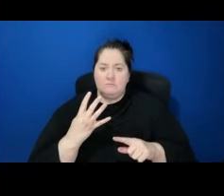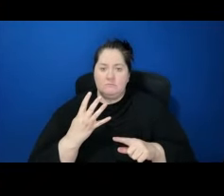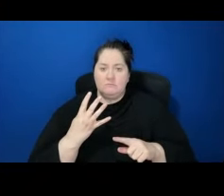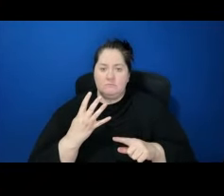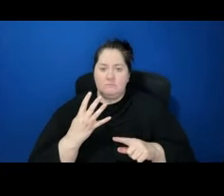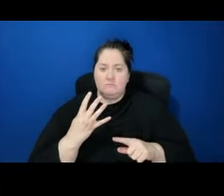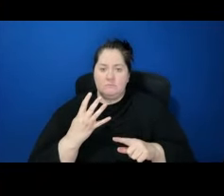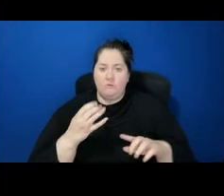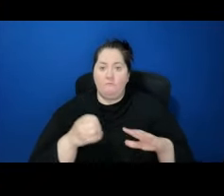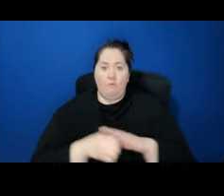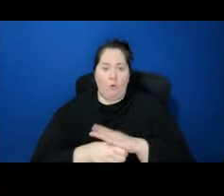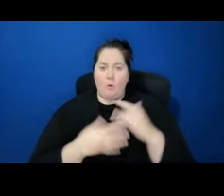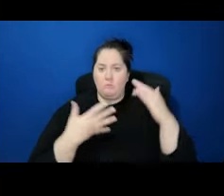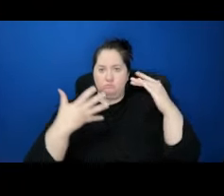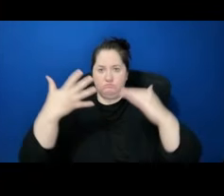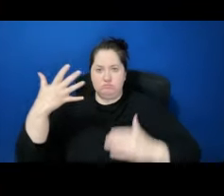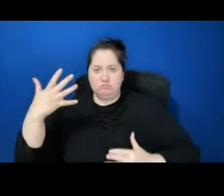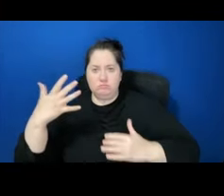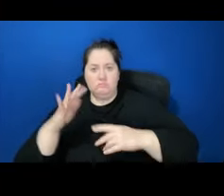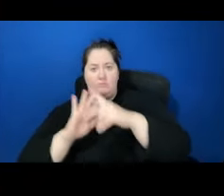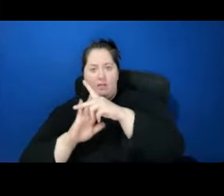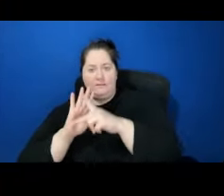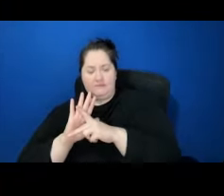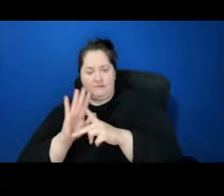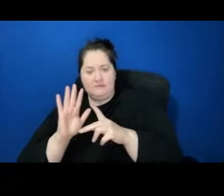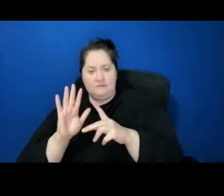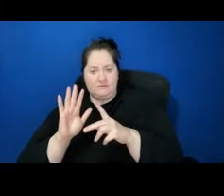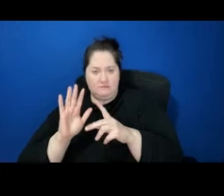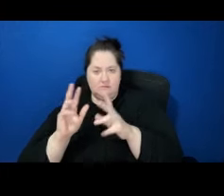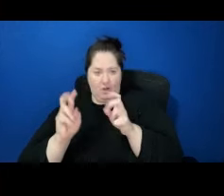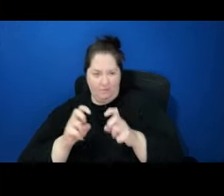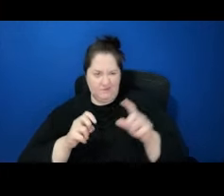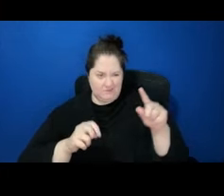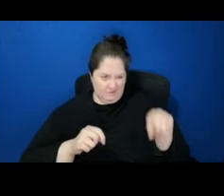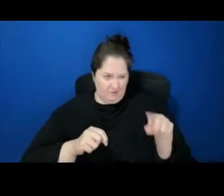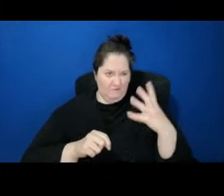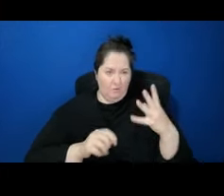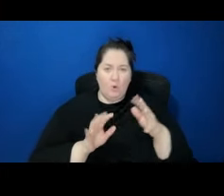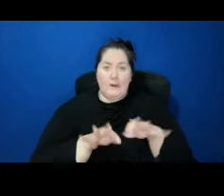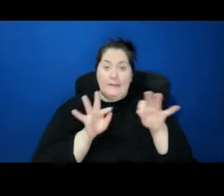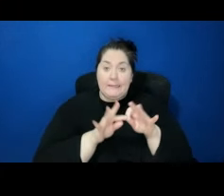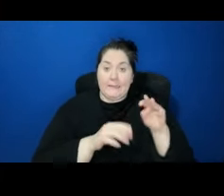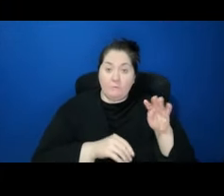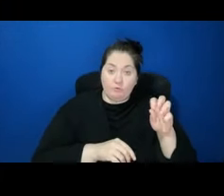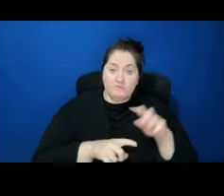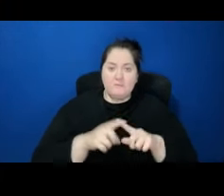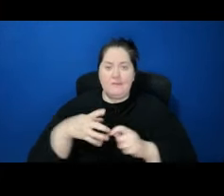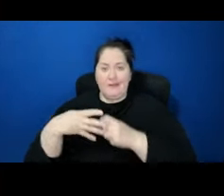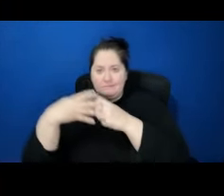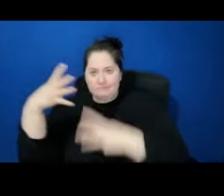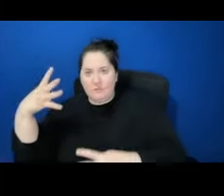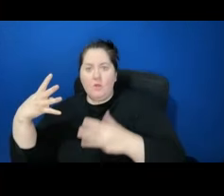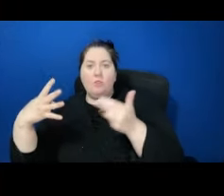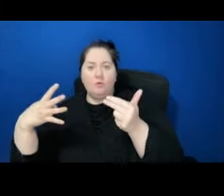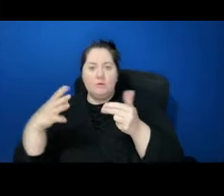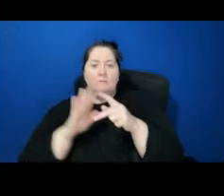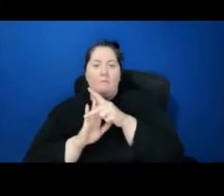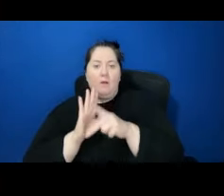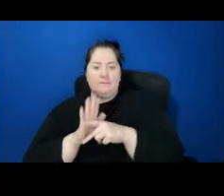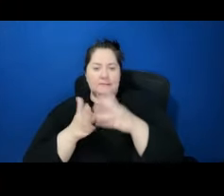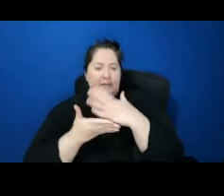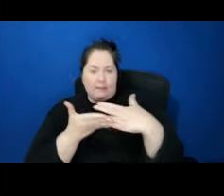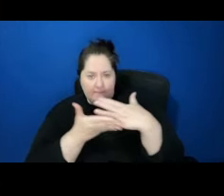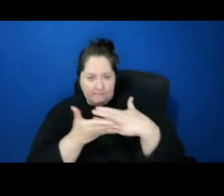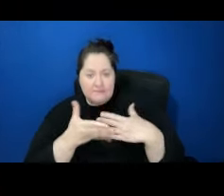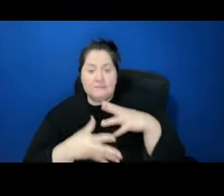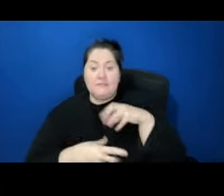the full range of policy topics, their goals and policy statements in 13 different policy elements that